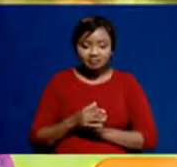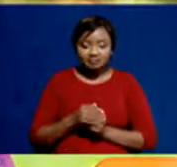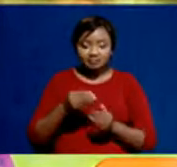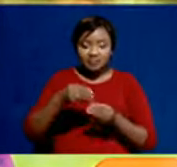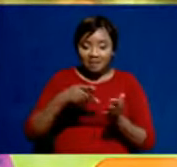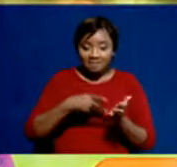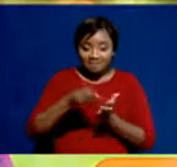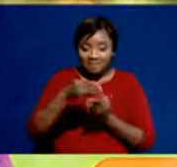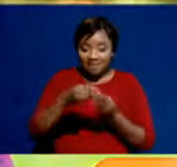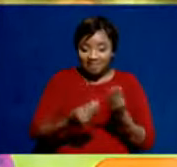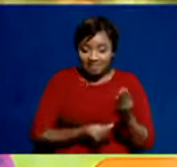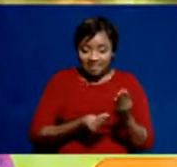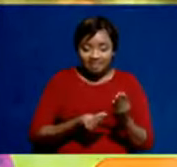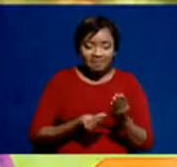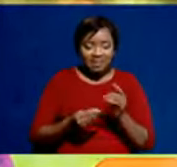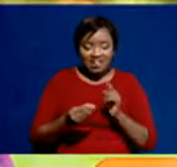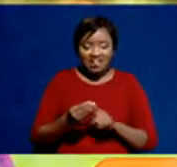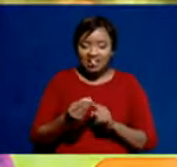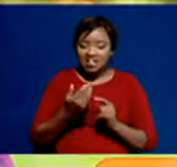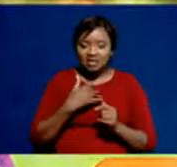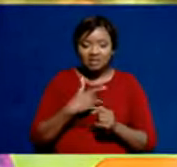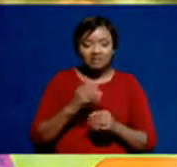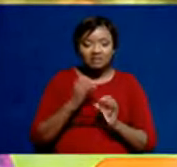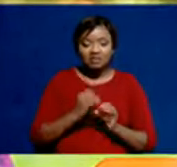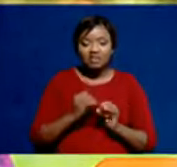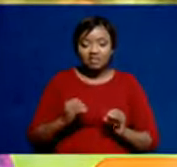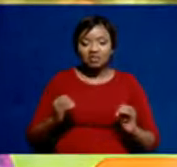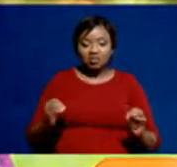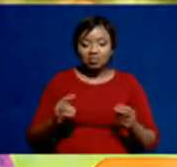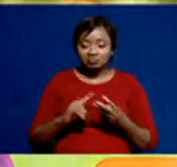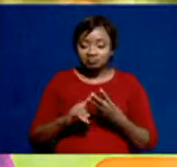Already there are people who have their own mortgages, which are